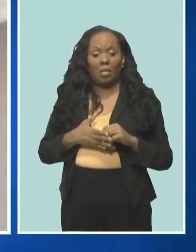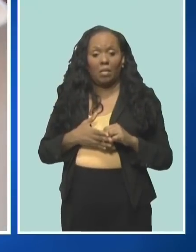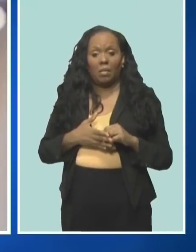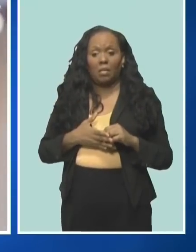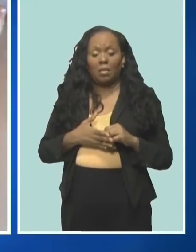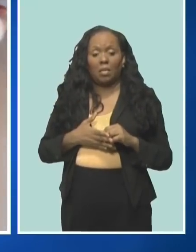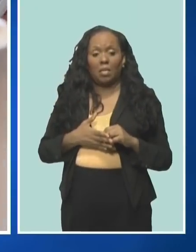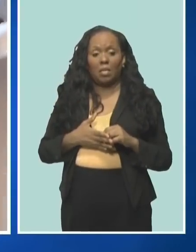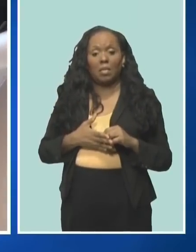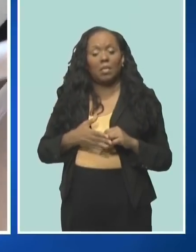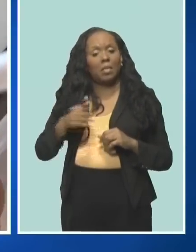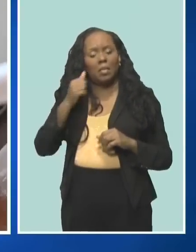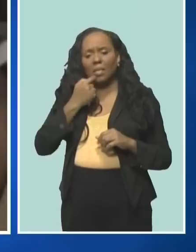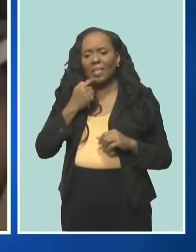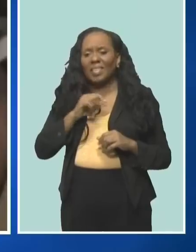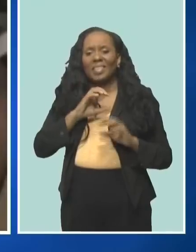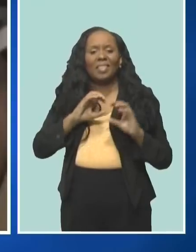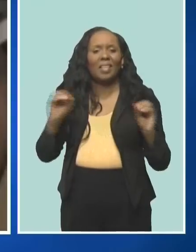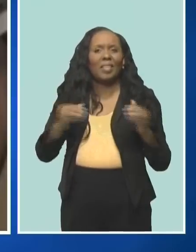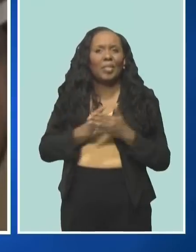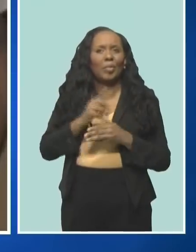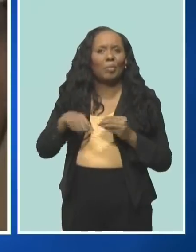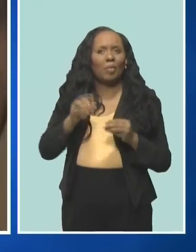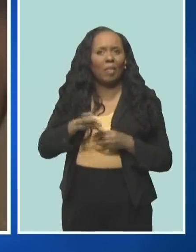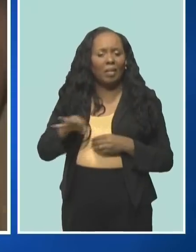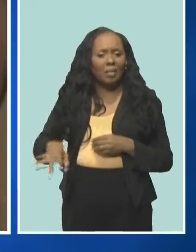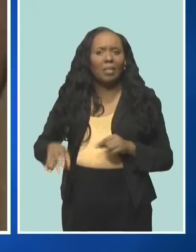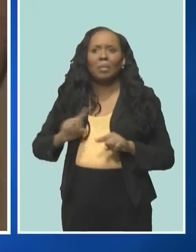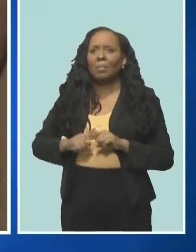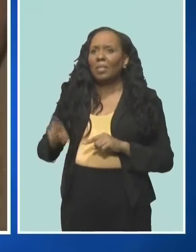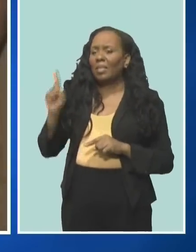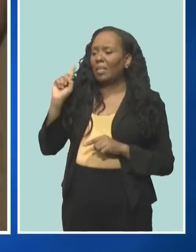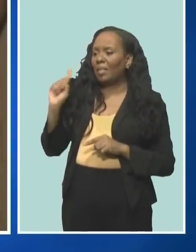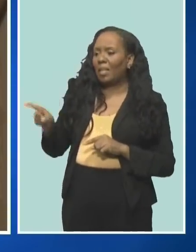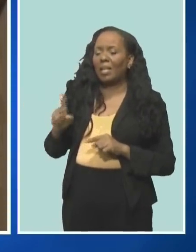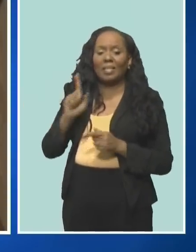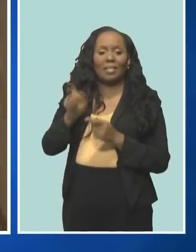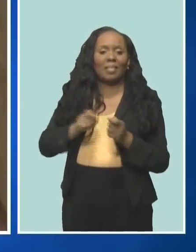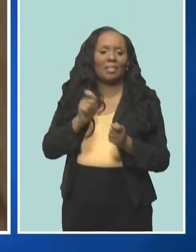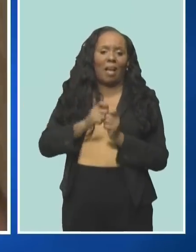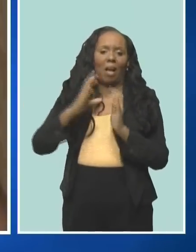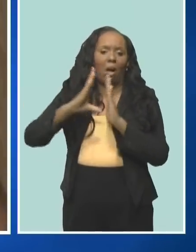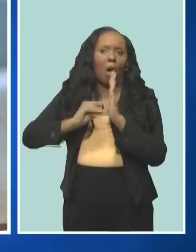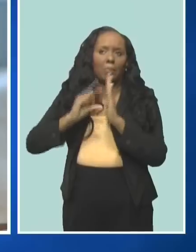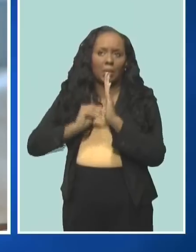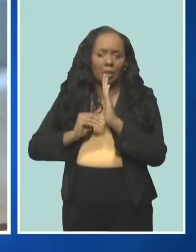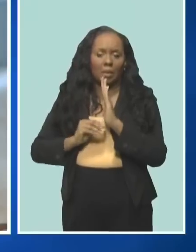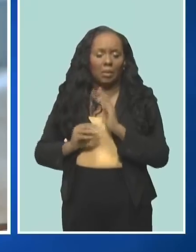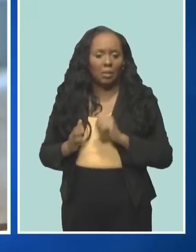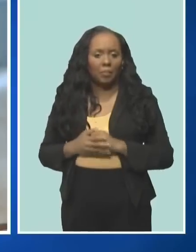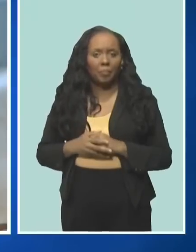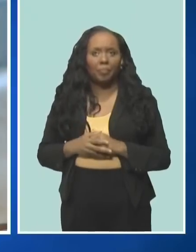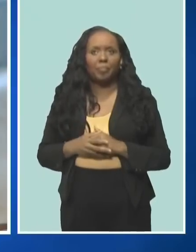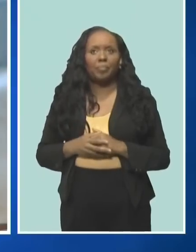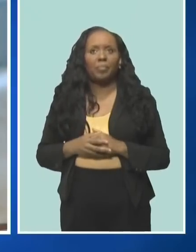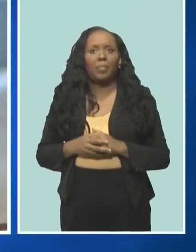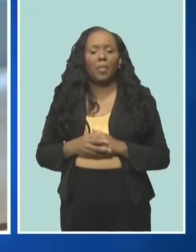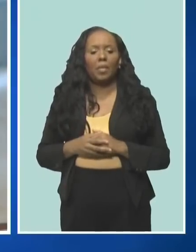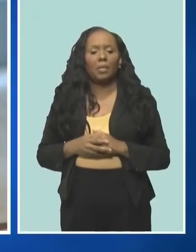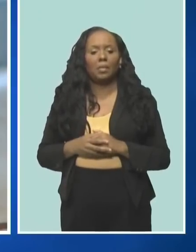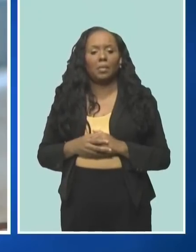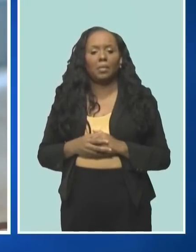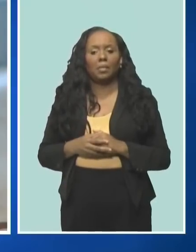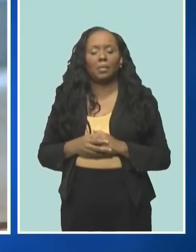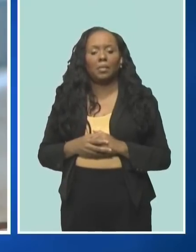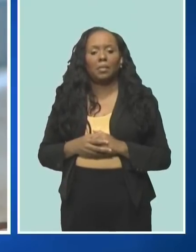new in fashion, she believes this is an exact copy. Fashion is one of those industries where